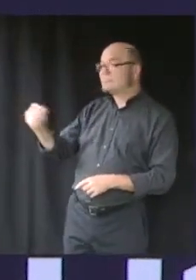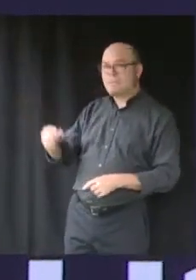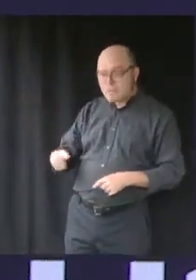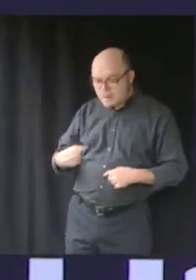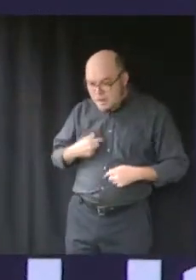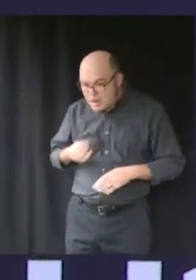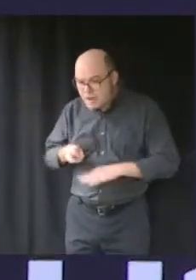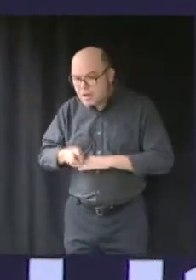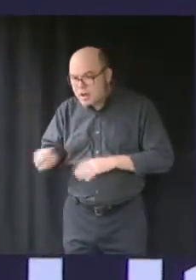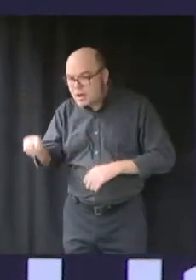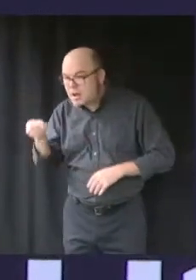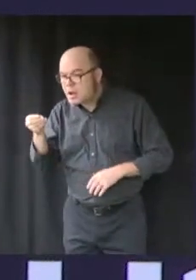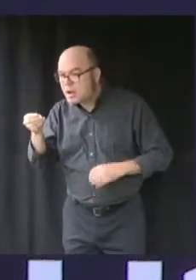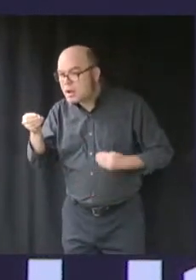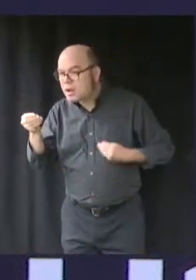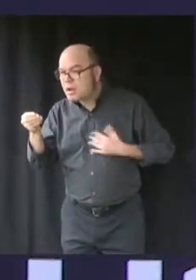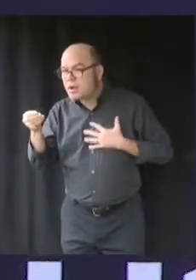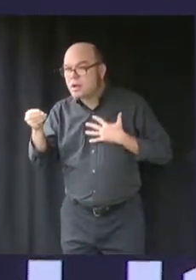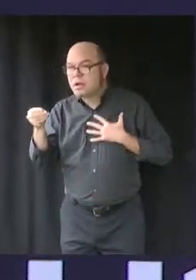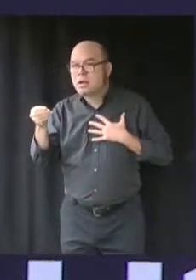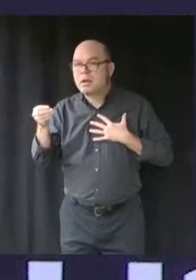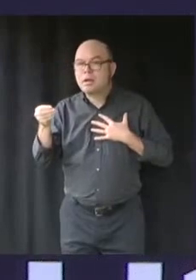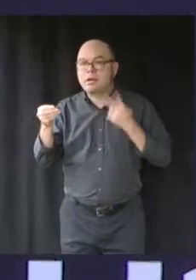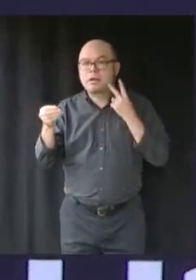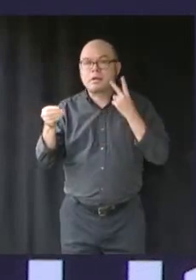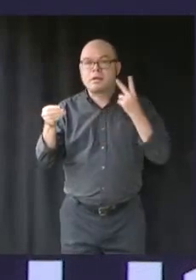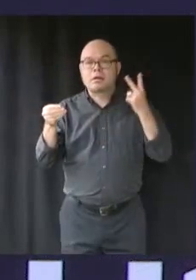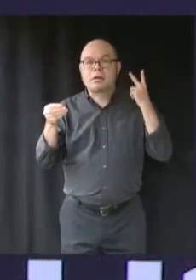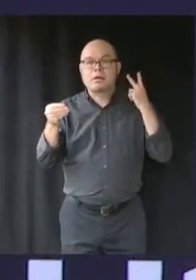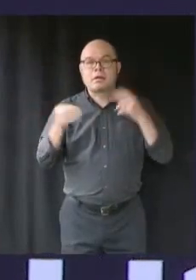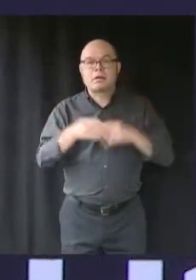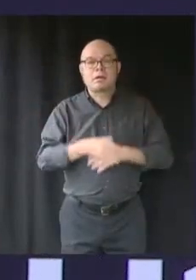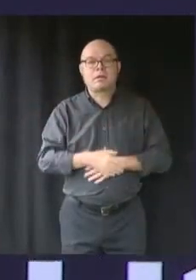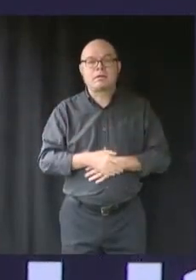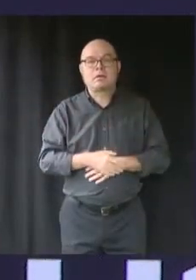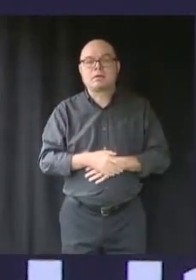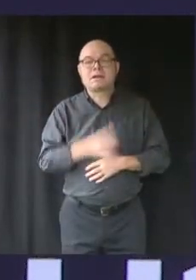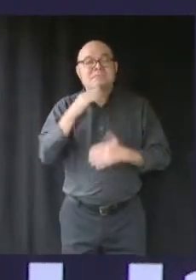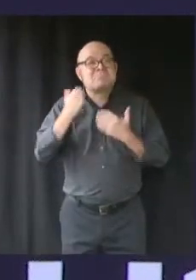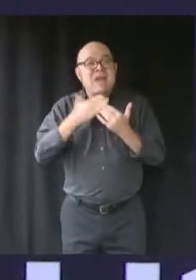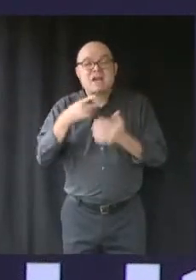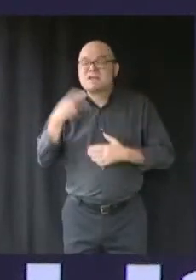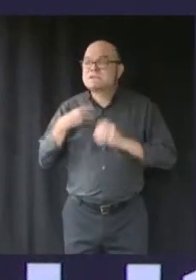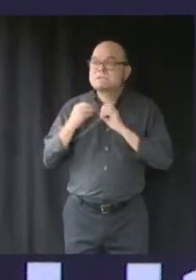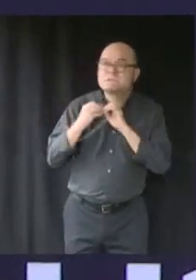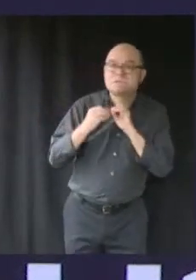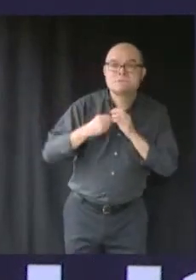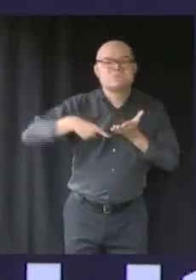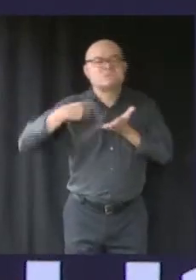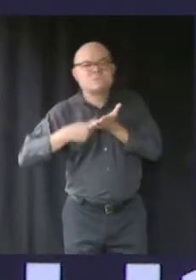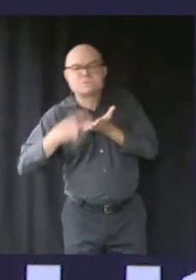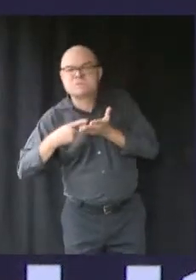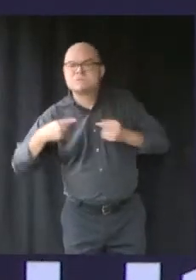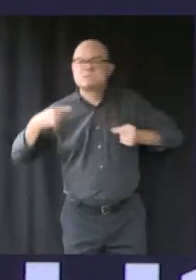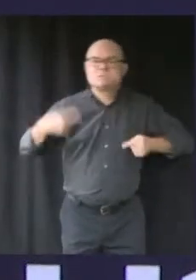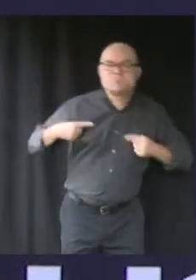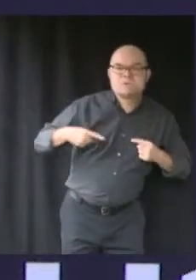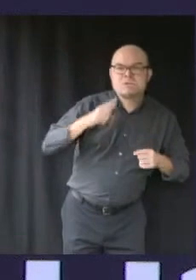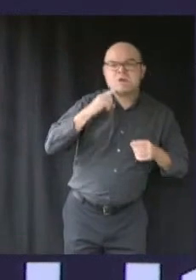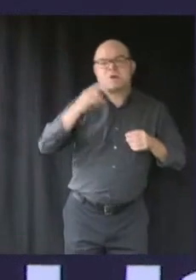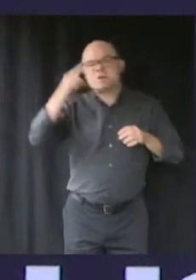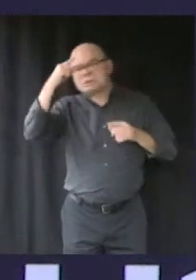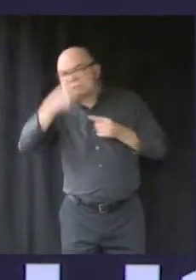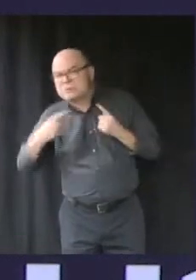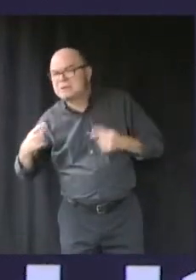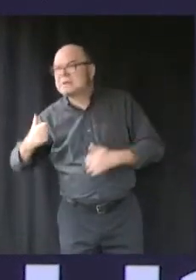whether it is in the course of debating the National Defense Act, or impeachment, or the